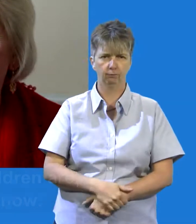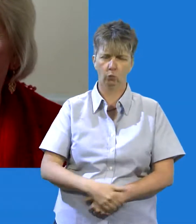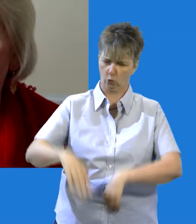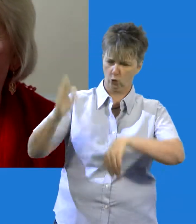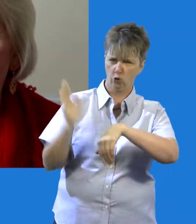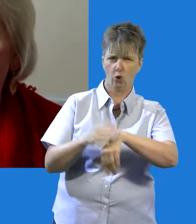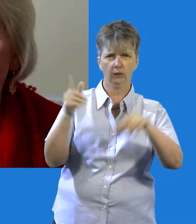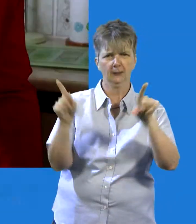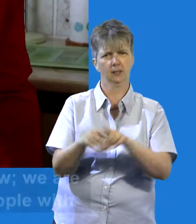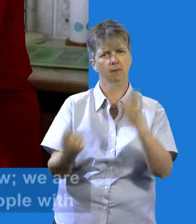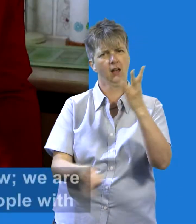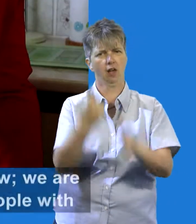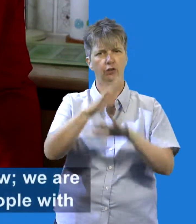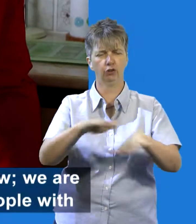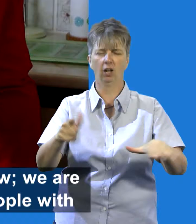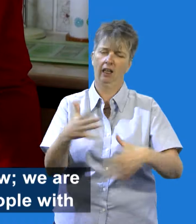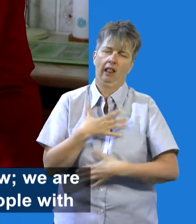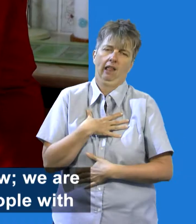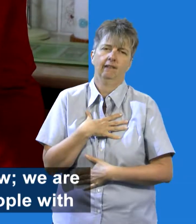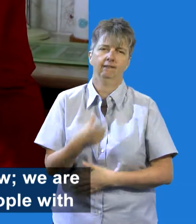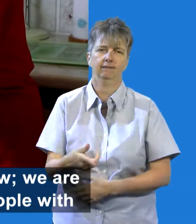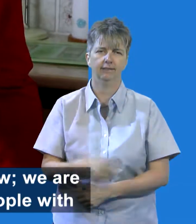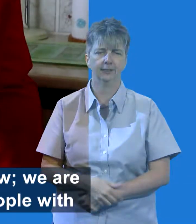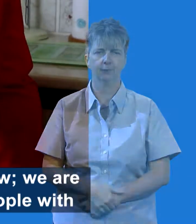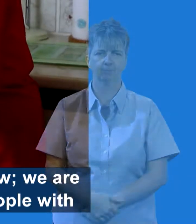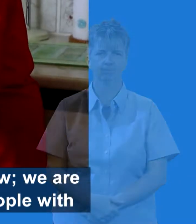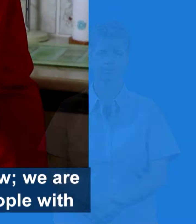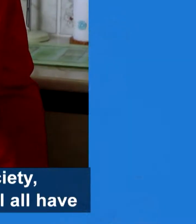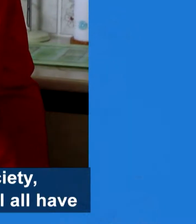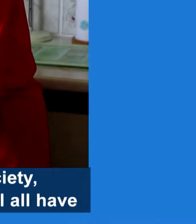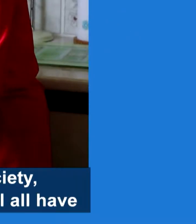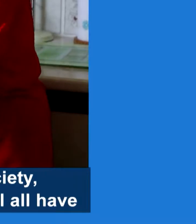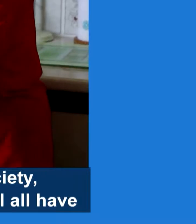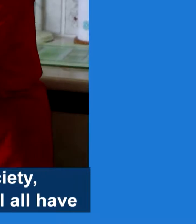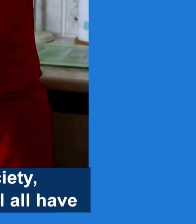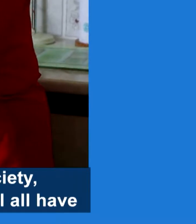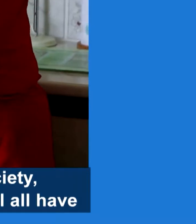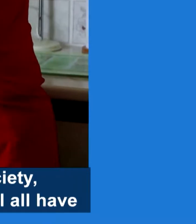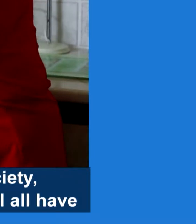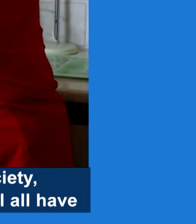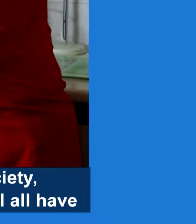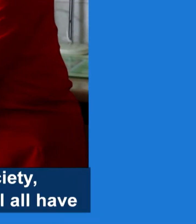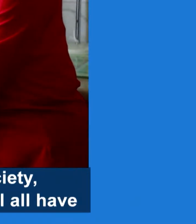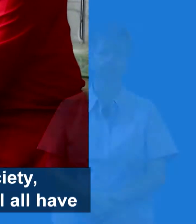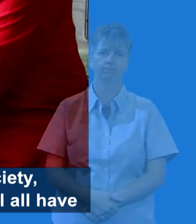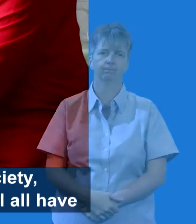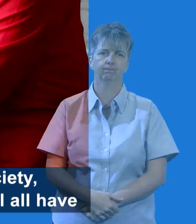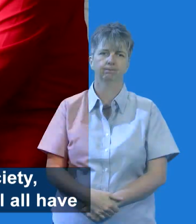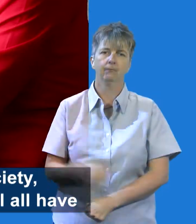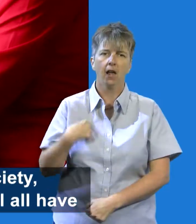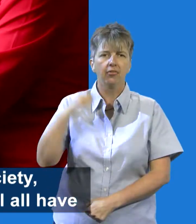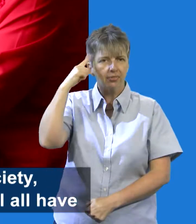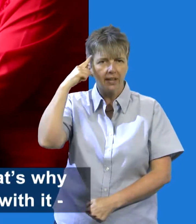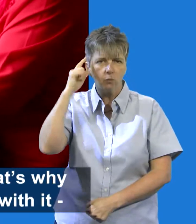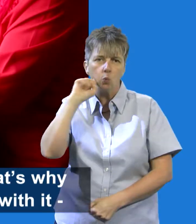bits, you know. That's what's going to happen now. We're going to have more and more people with disabilities because of society. When